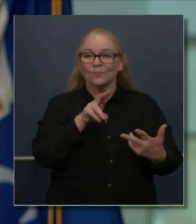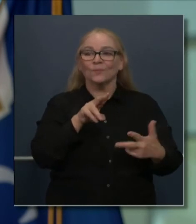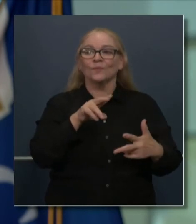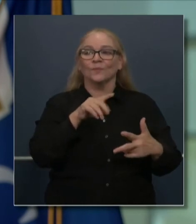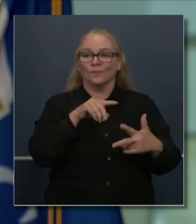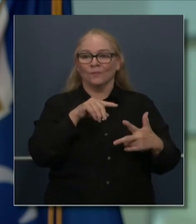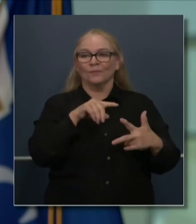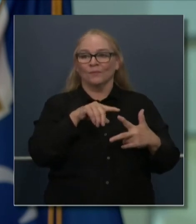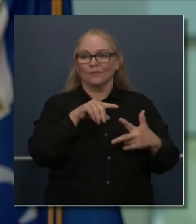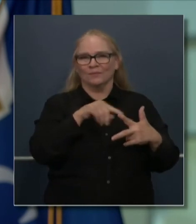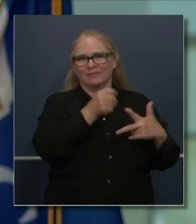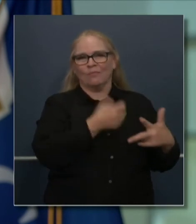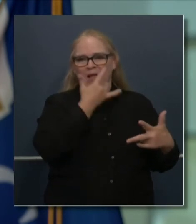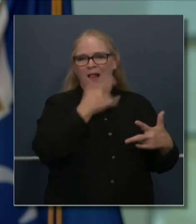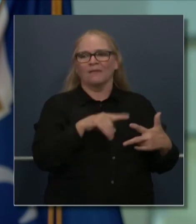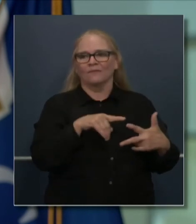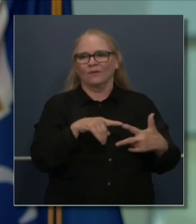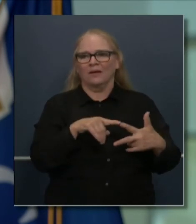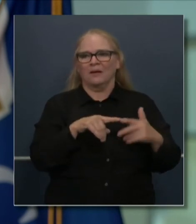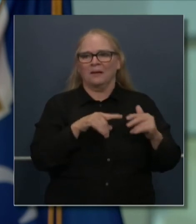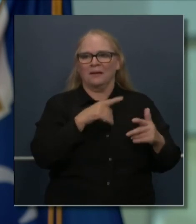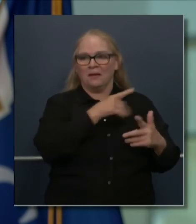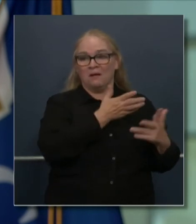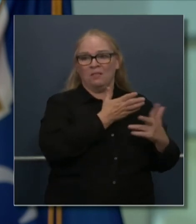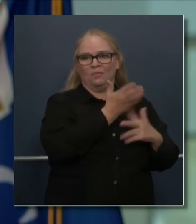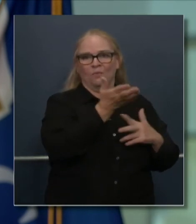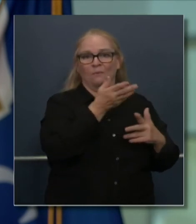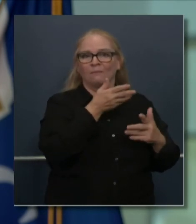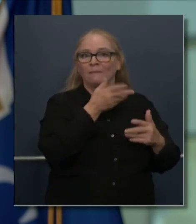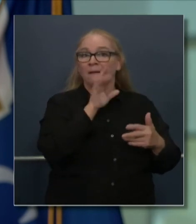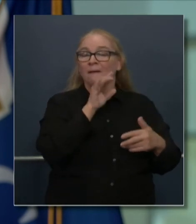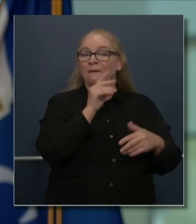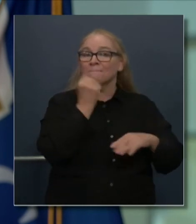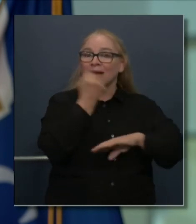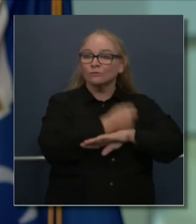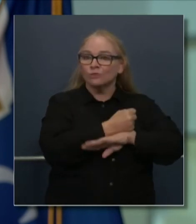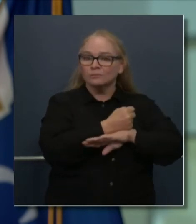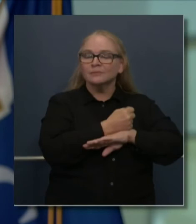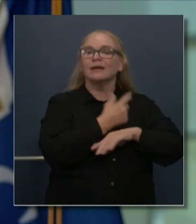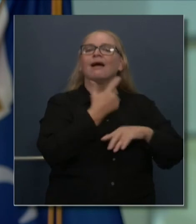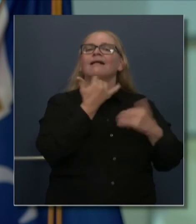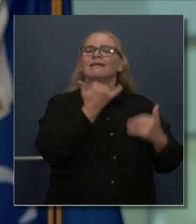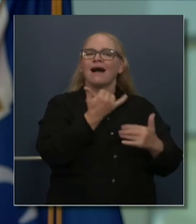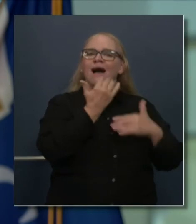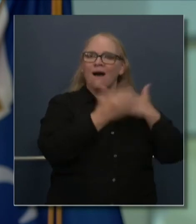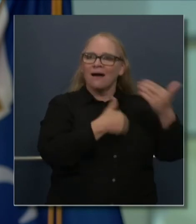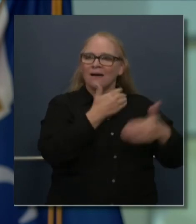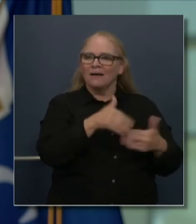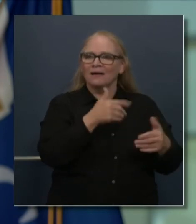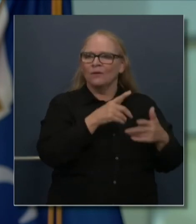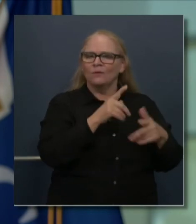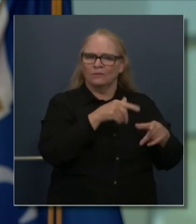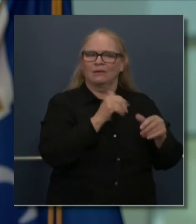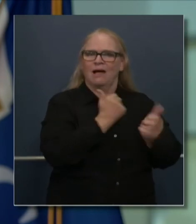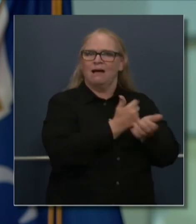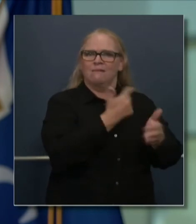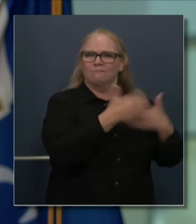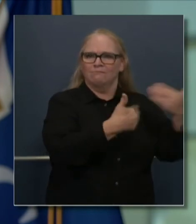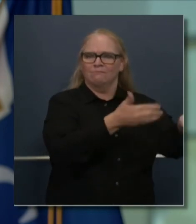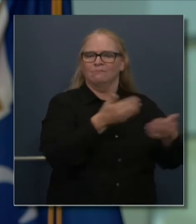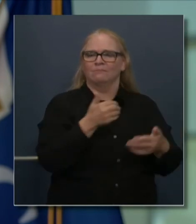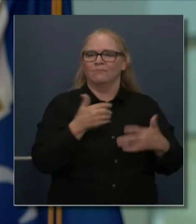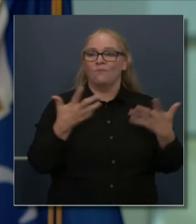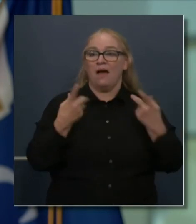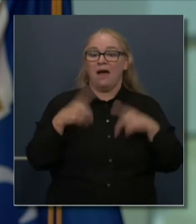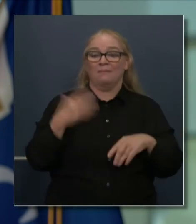need to address all of those issues together, including, obviously, the issues that have been raised in the last 48 hours. So the answer